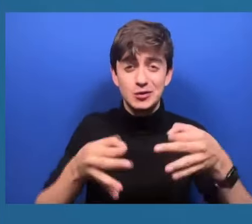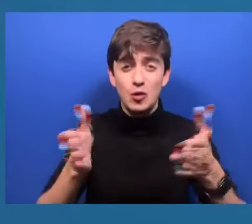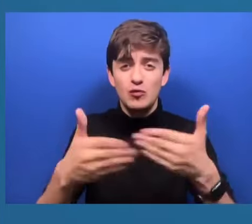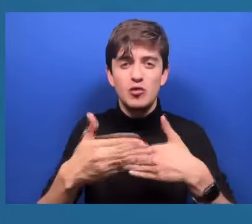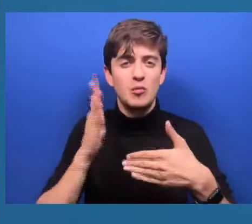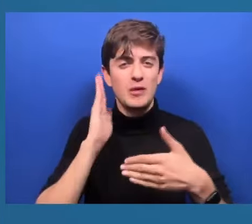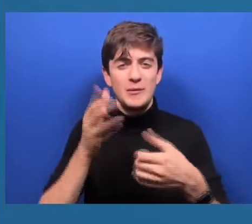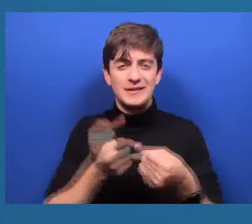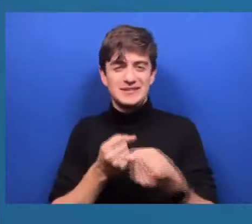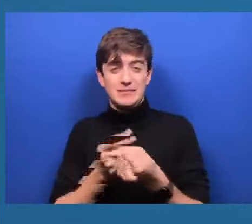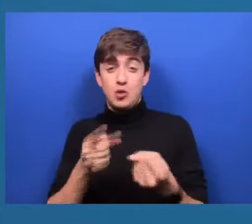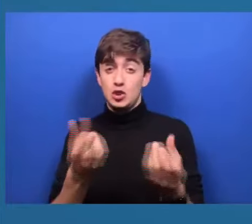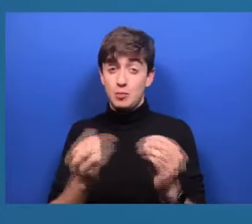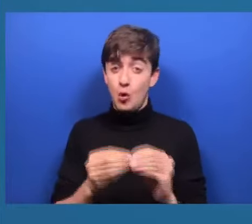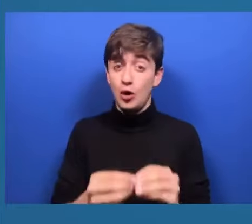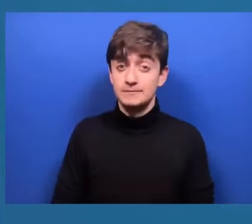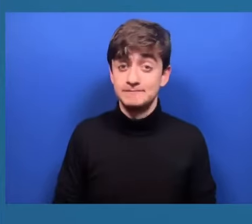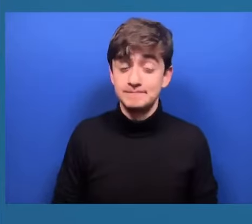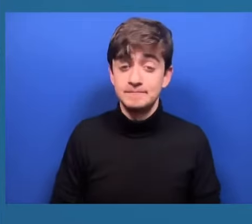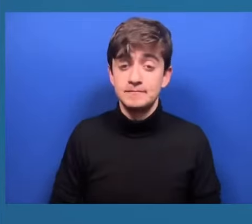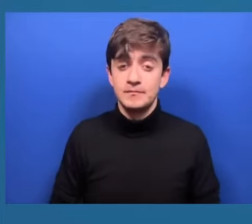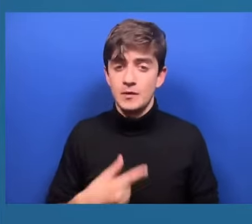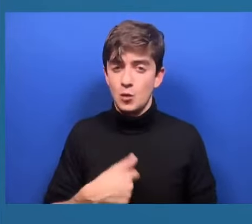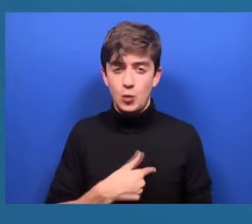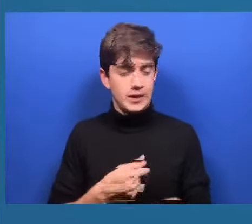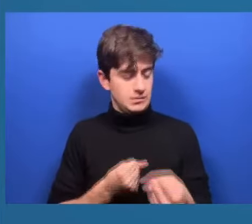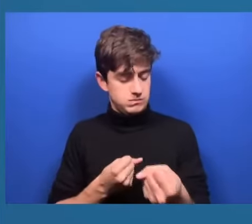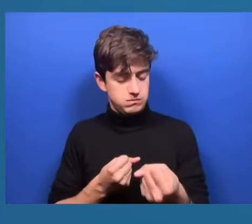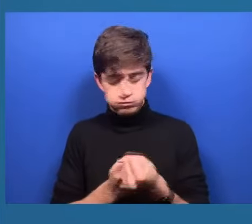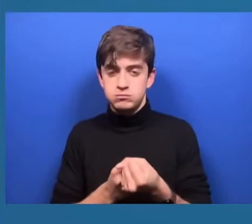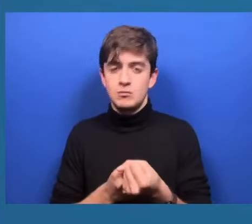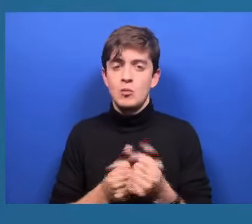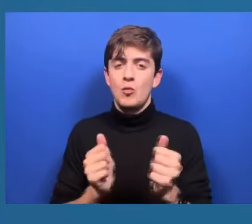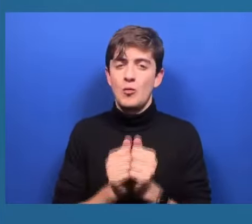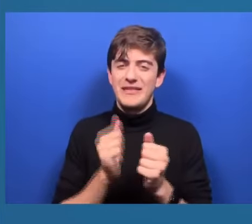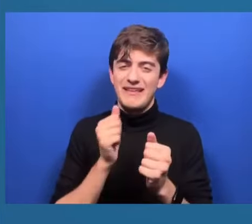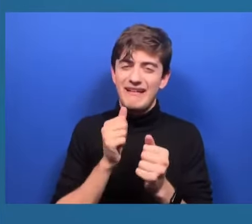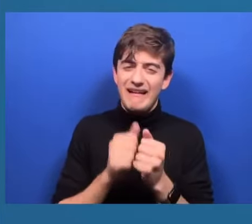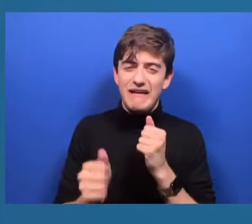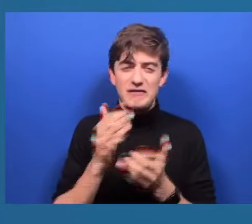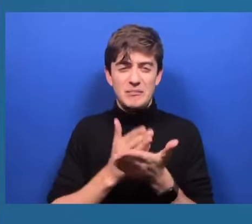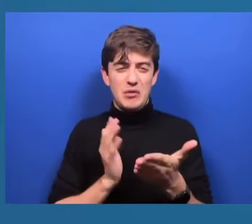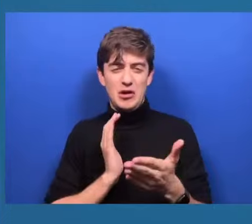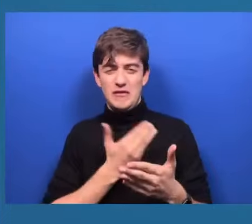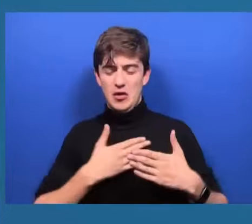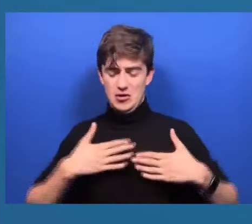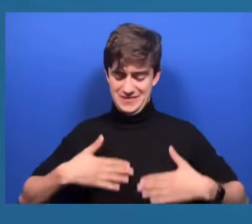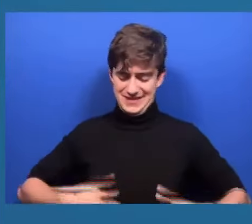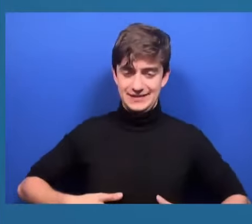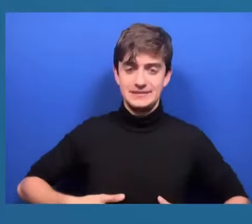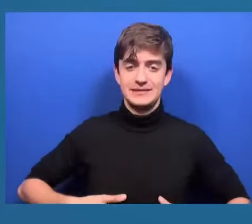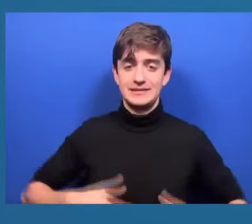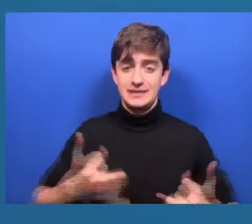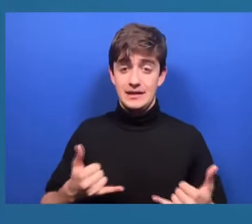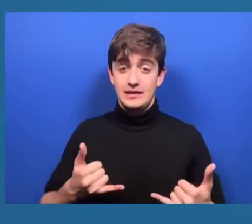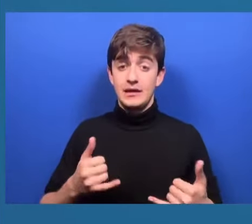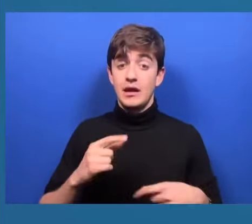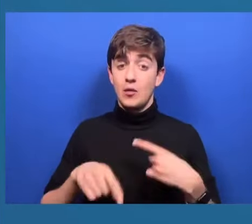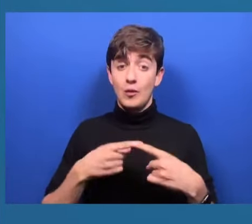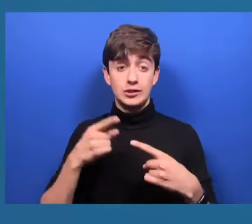even more. And we back her up with every fiber of our being today. And when she walks into